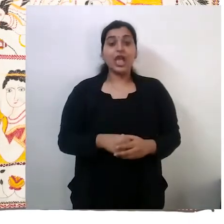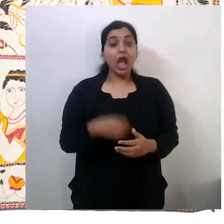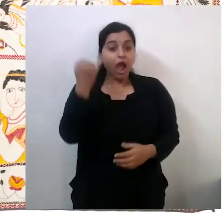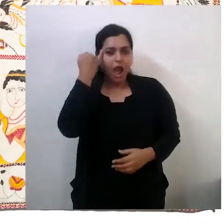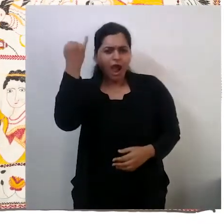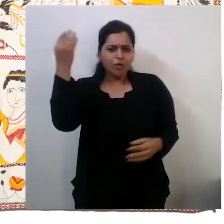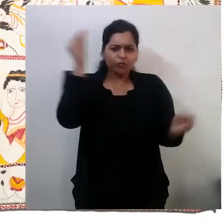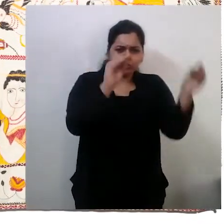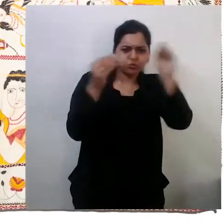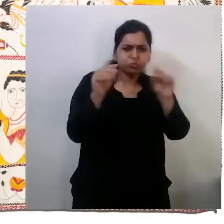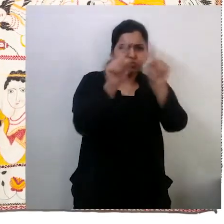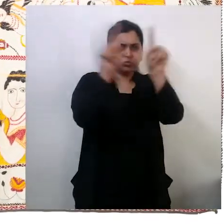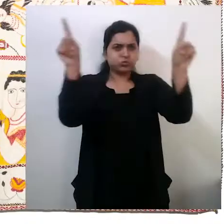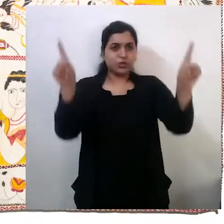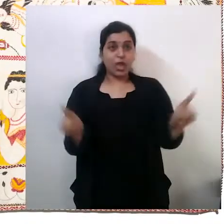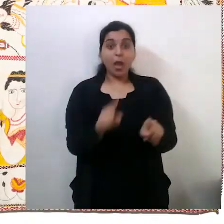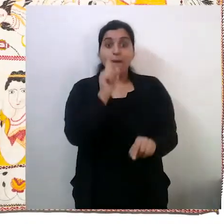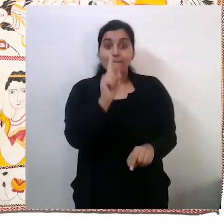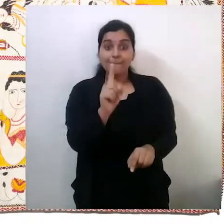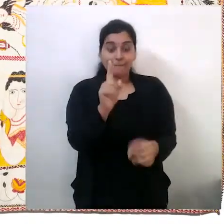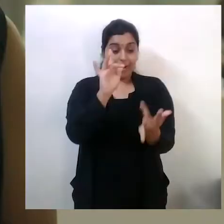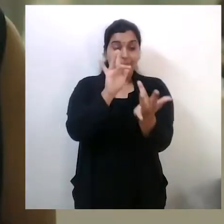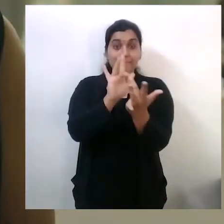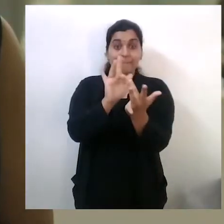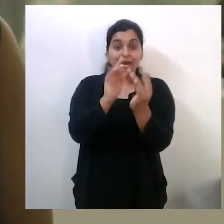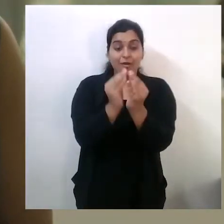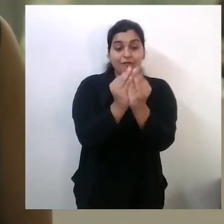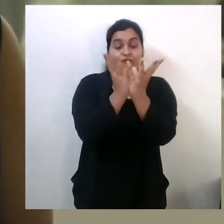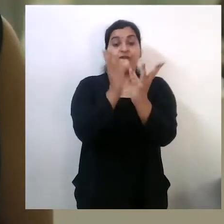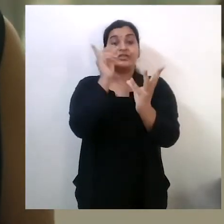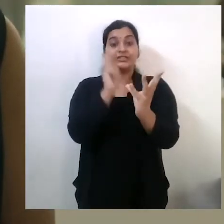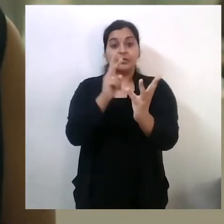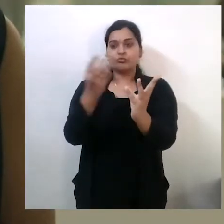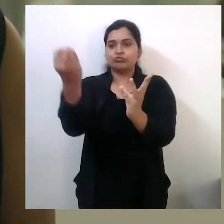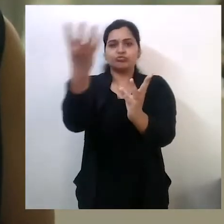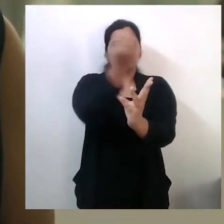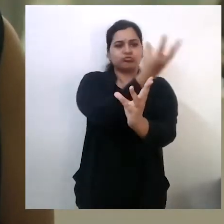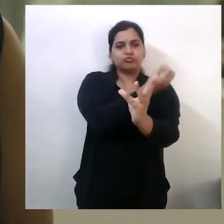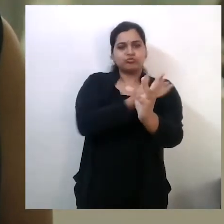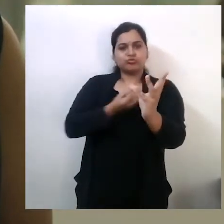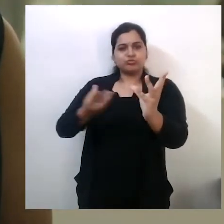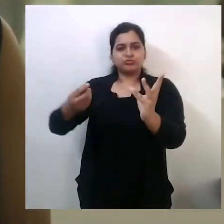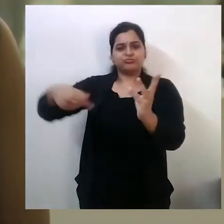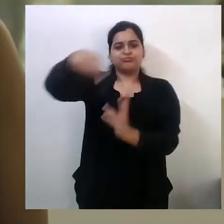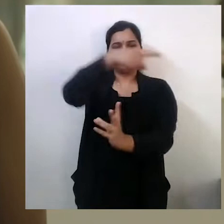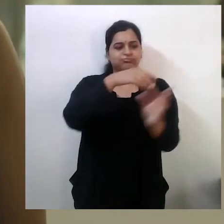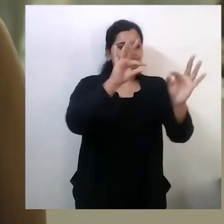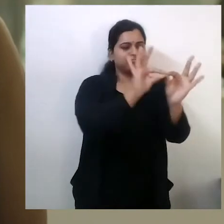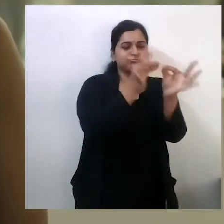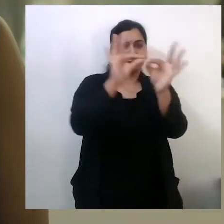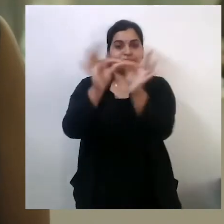artist retains the central flower and the paisleys in the corner. We saw that the embroidered fulkari and kantha were made by